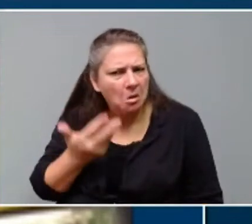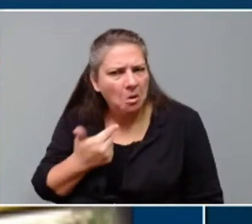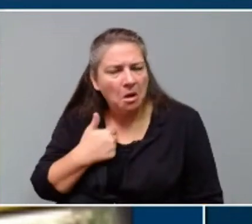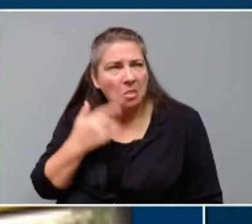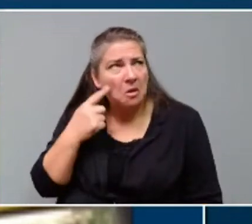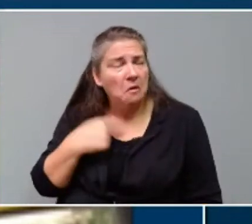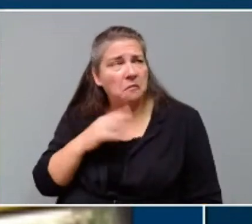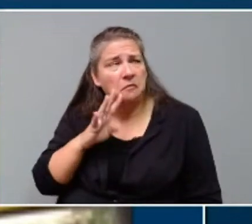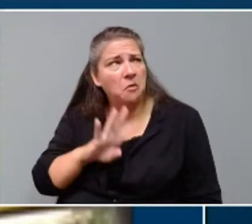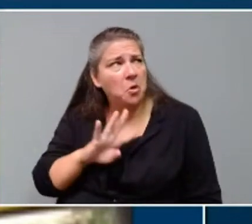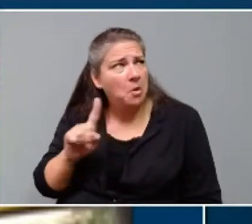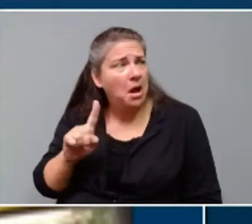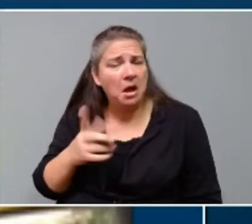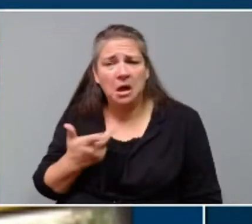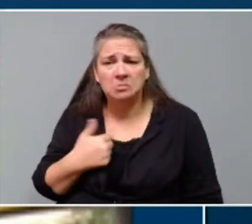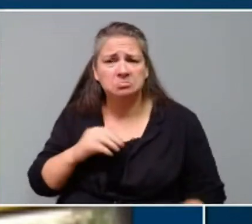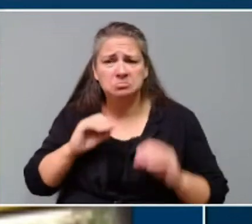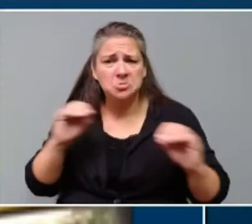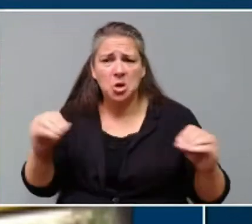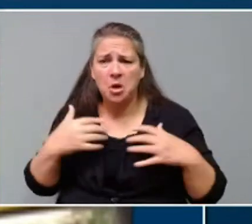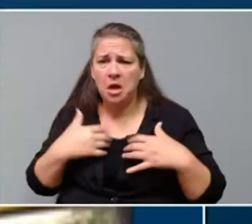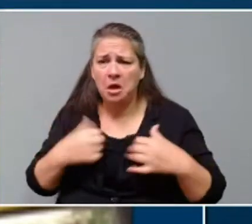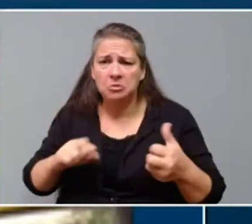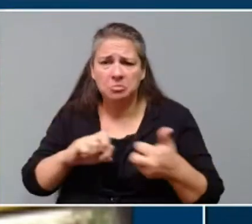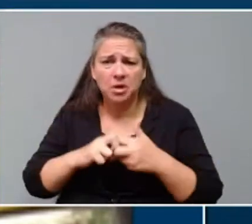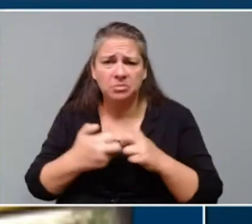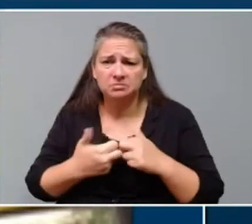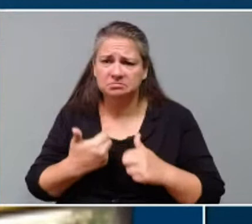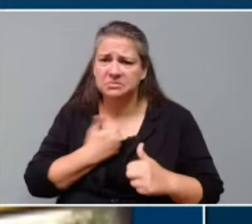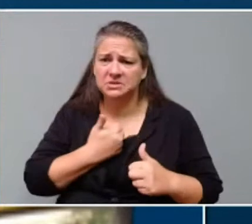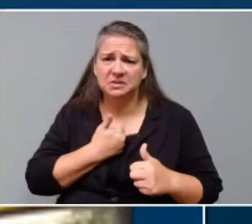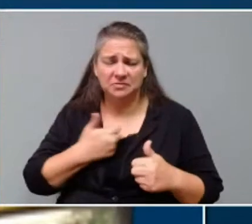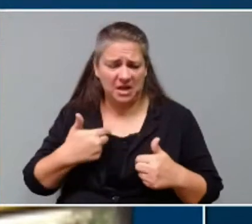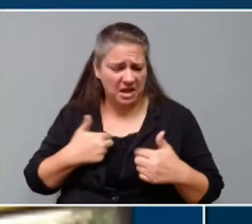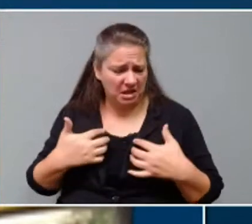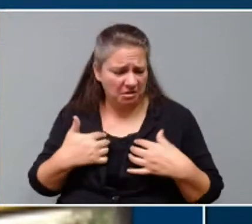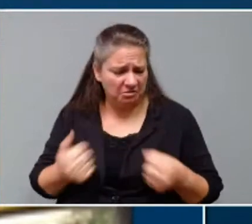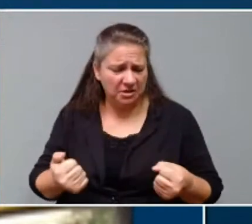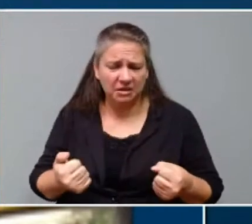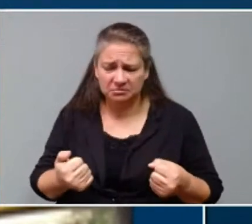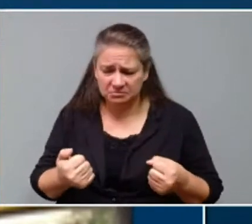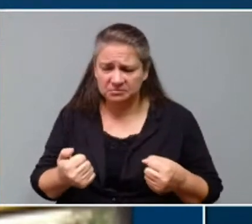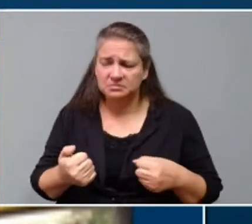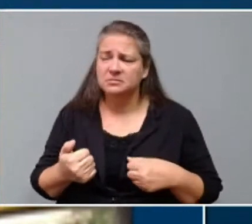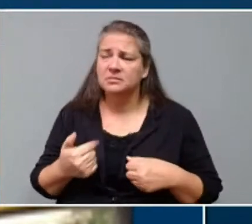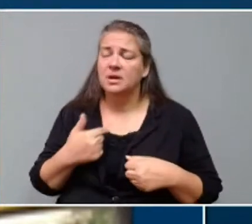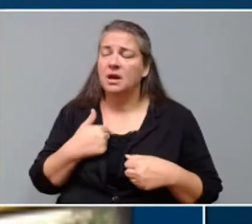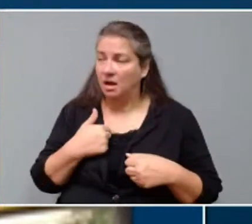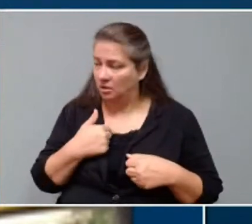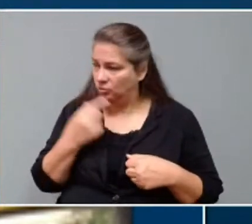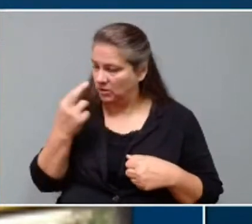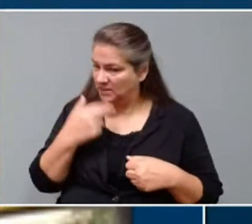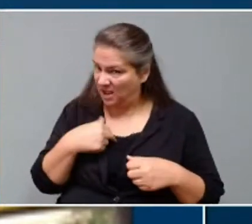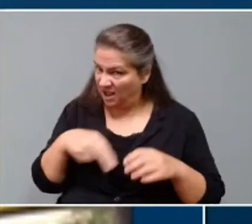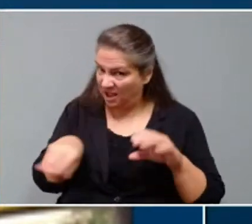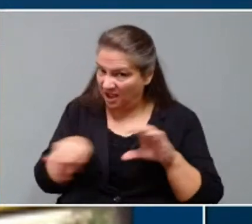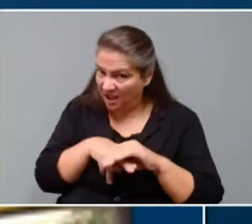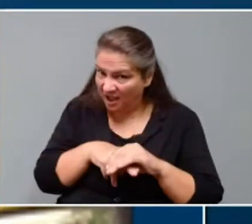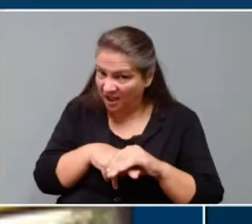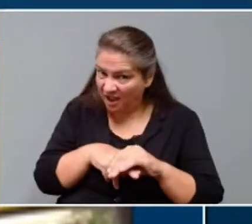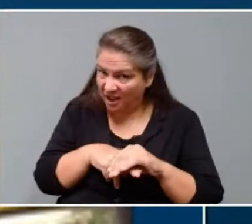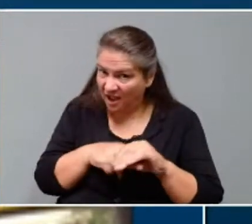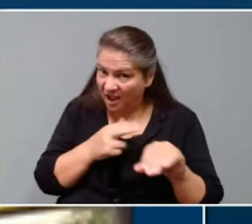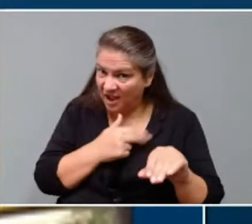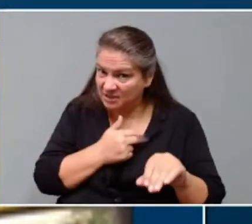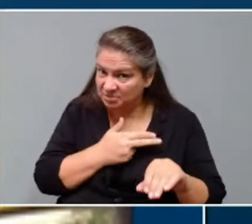pre-existing conditions, pretty healthy. And when I became hospitalized, people they couldn't believe.